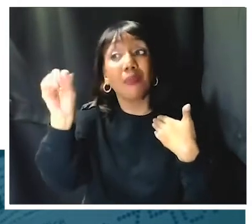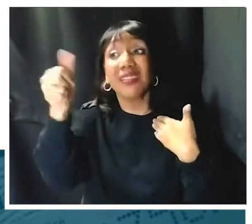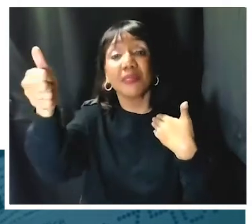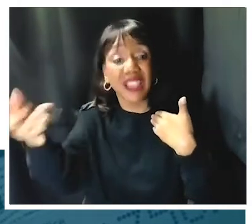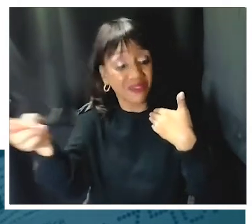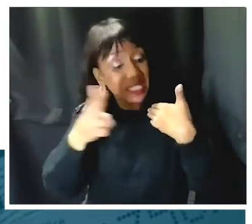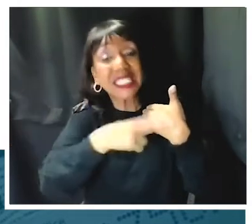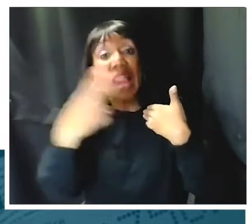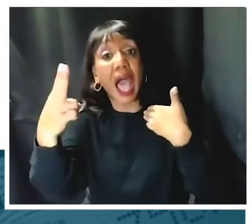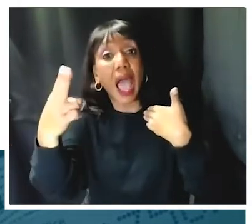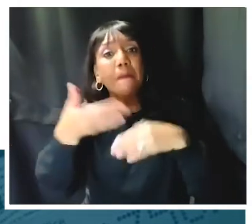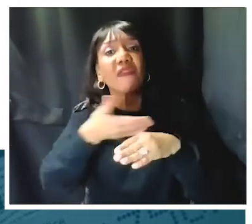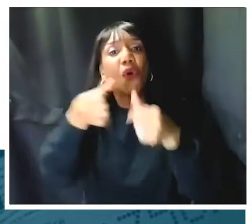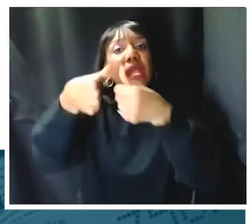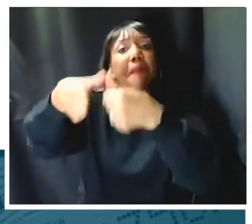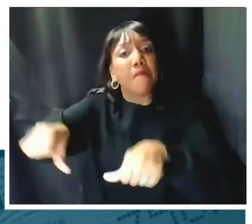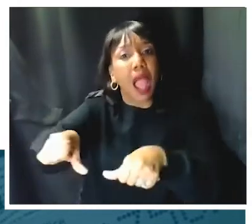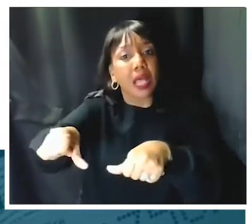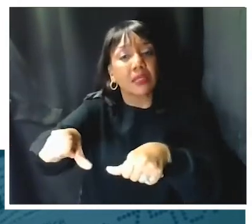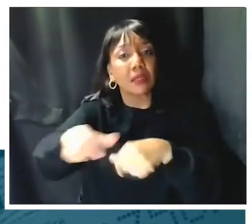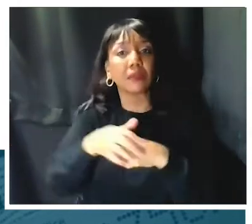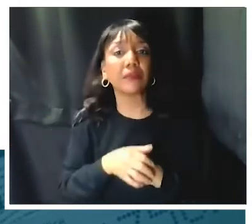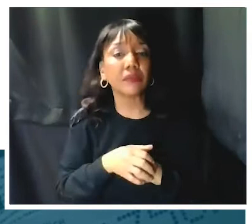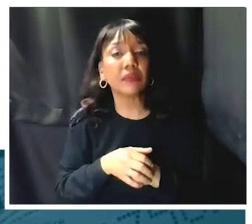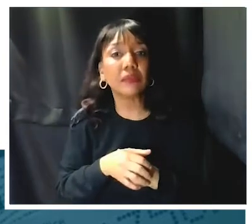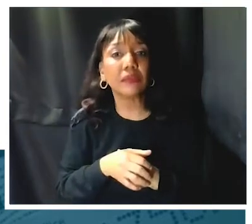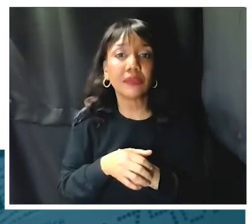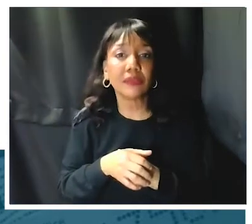company to sign or fill in before they cash it.